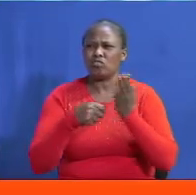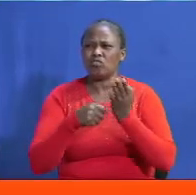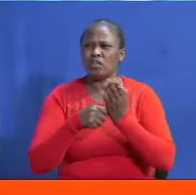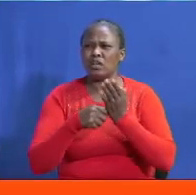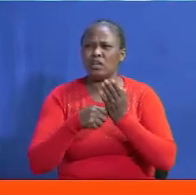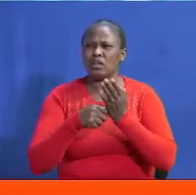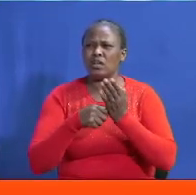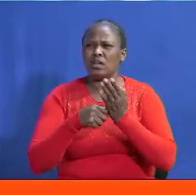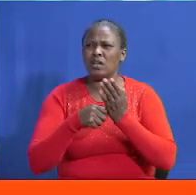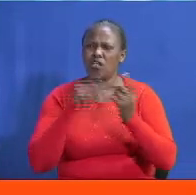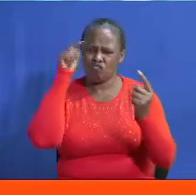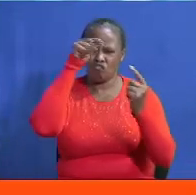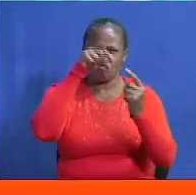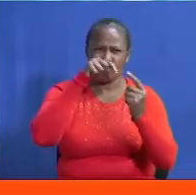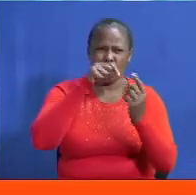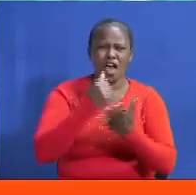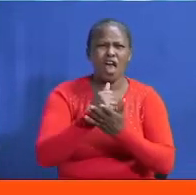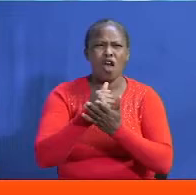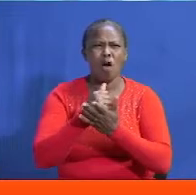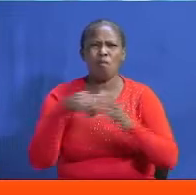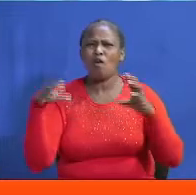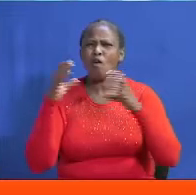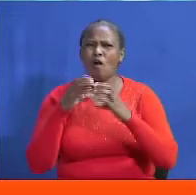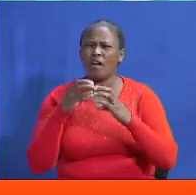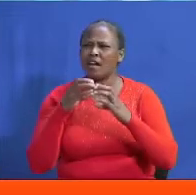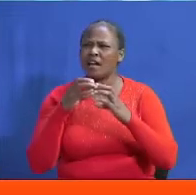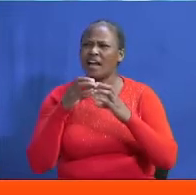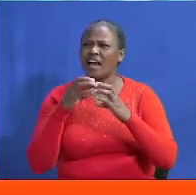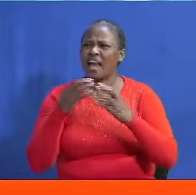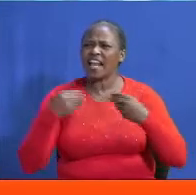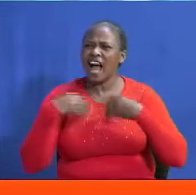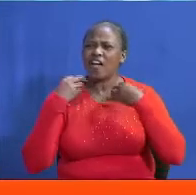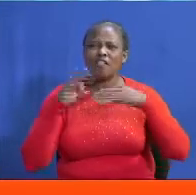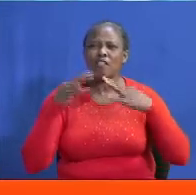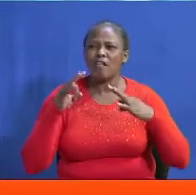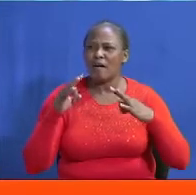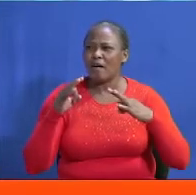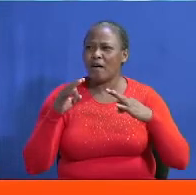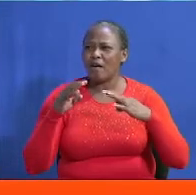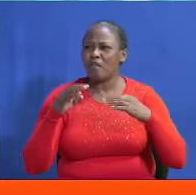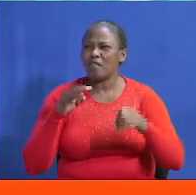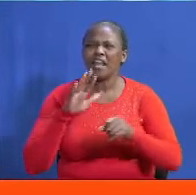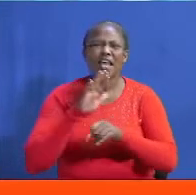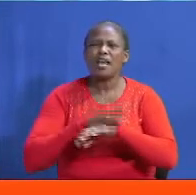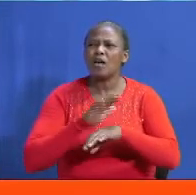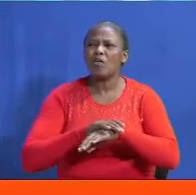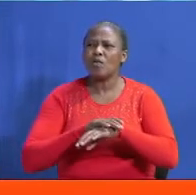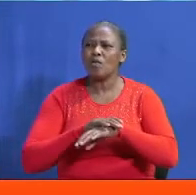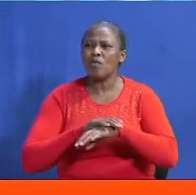Our goal is to help organizations conduct free, fair, credible, and transparent elections